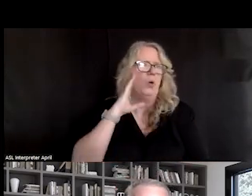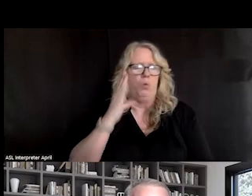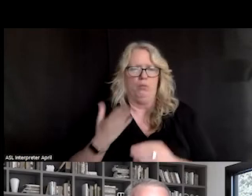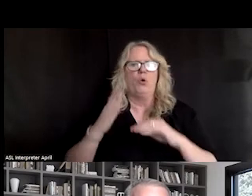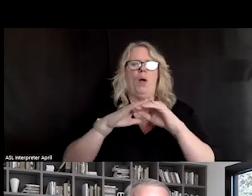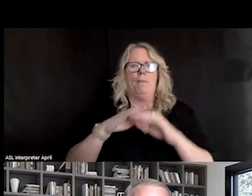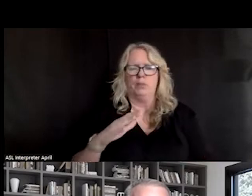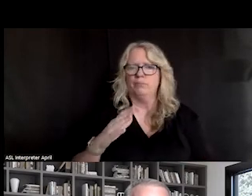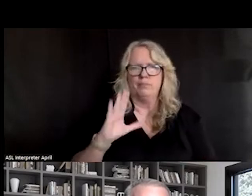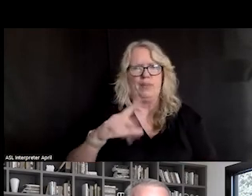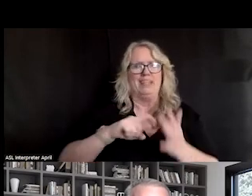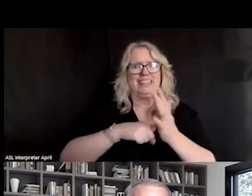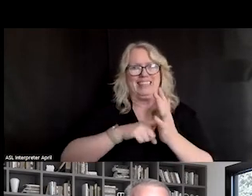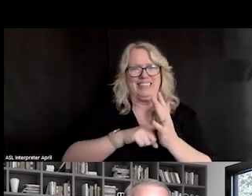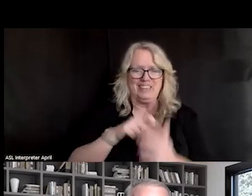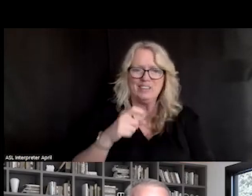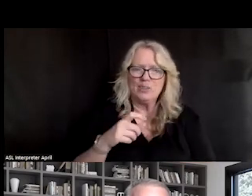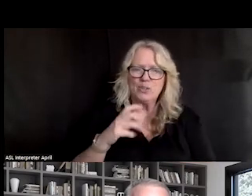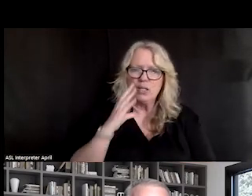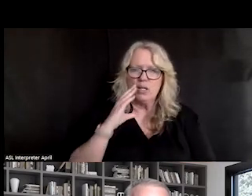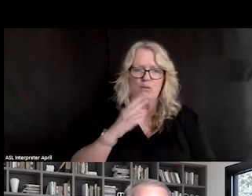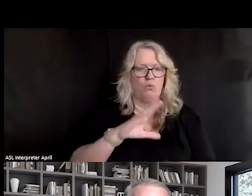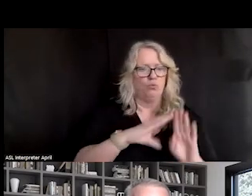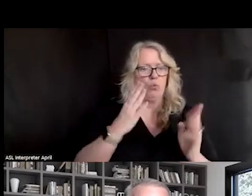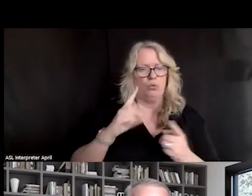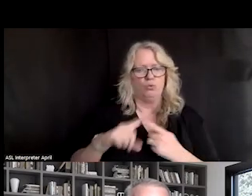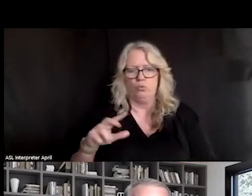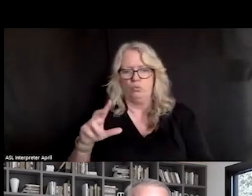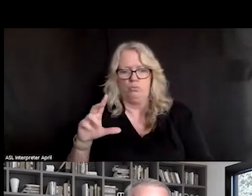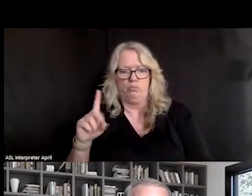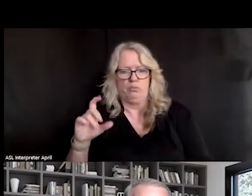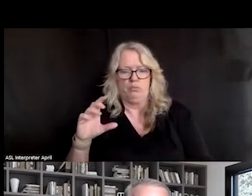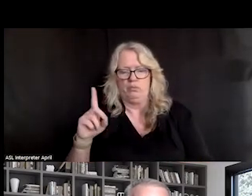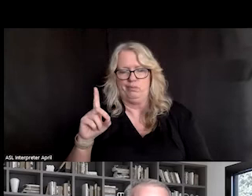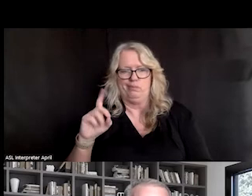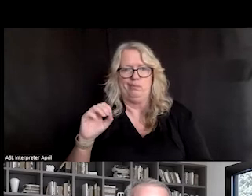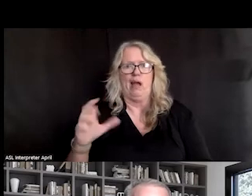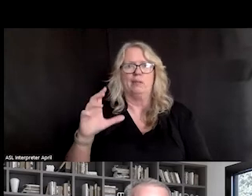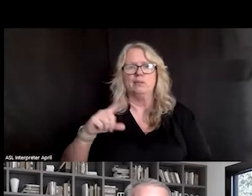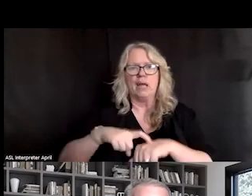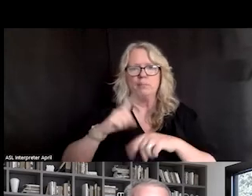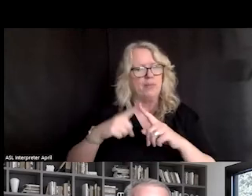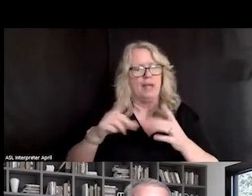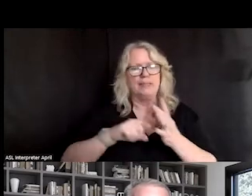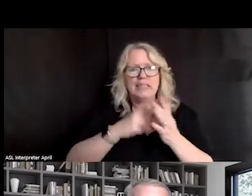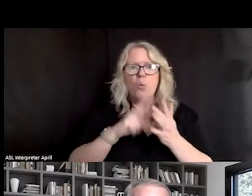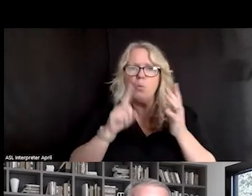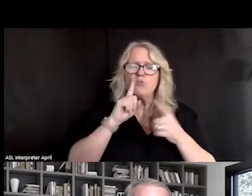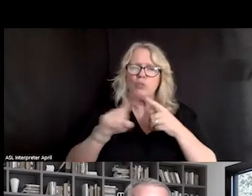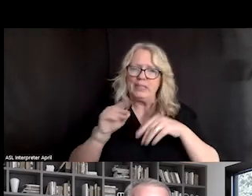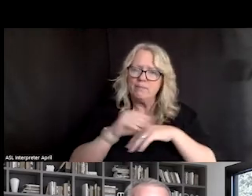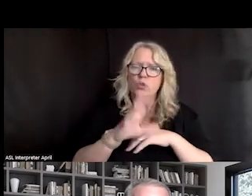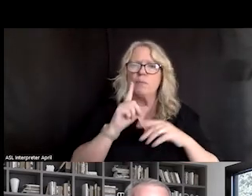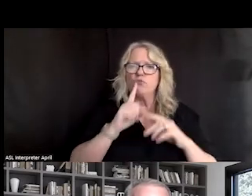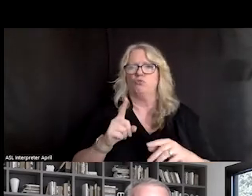So that's a key. It's a door-to-doctor time is like a really key metric, but for the purposes of which really influences your